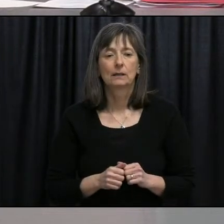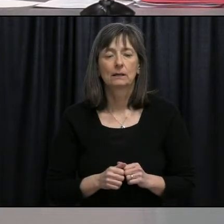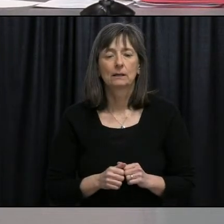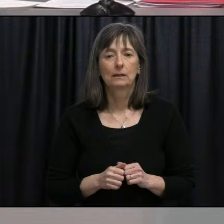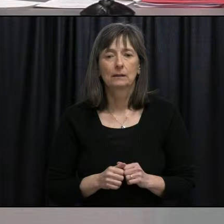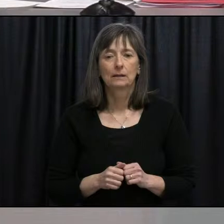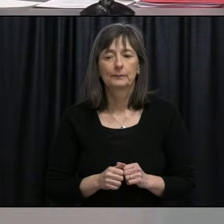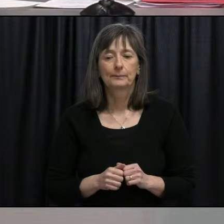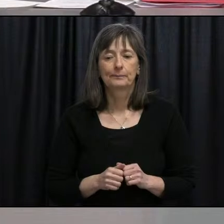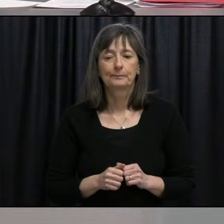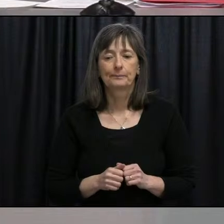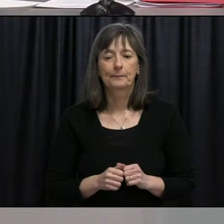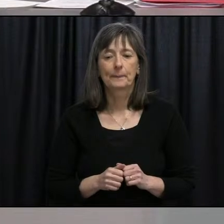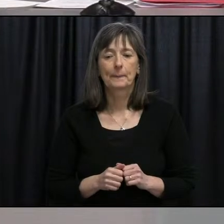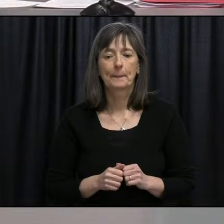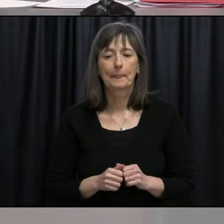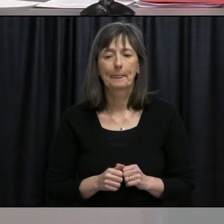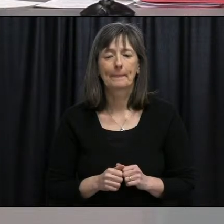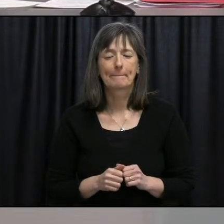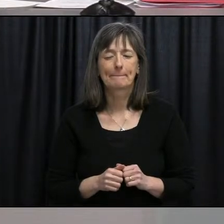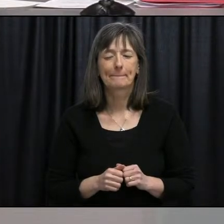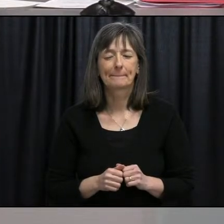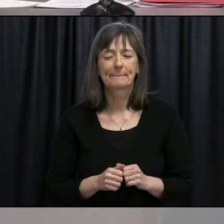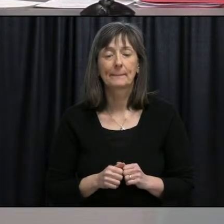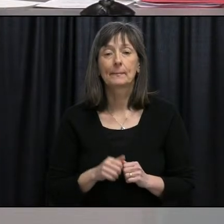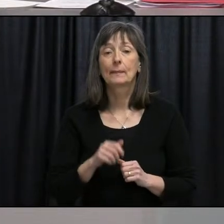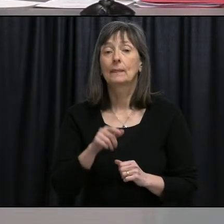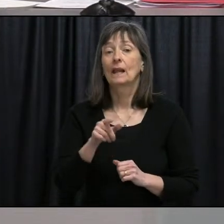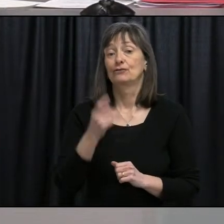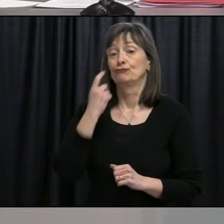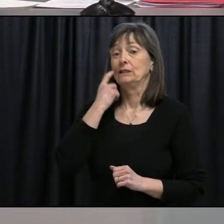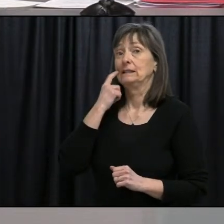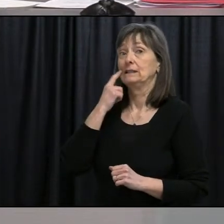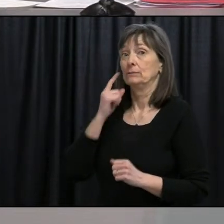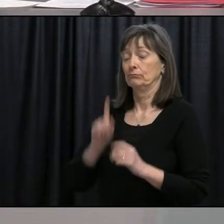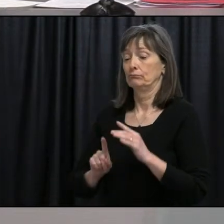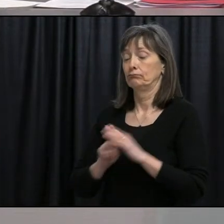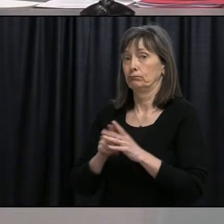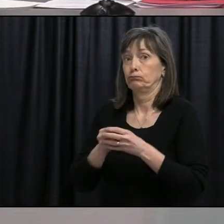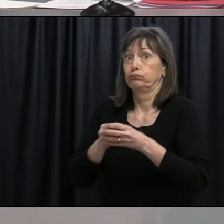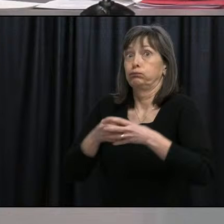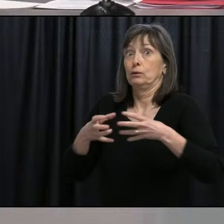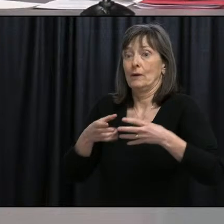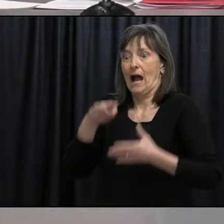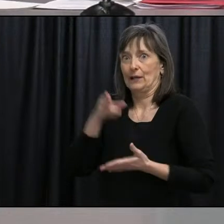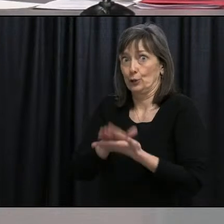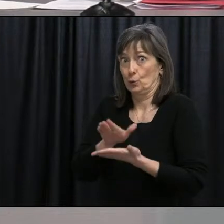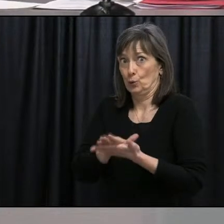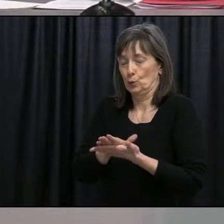of the people who became infected in that last outbreak, were they actually